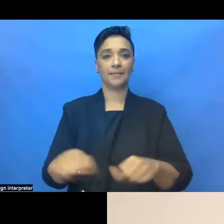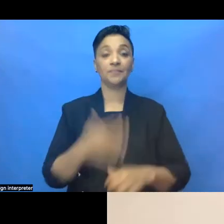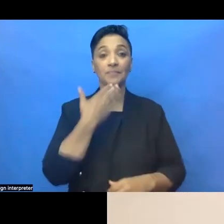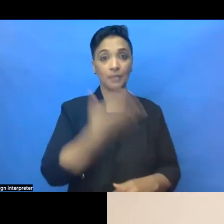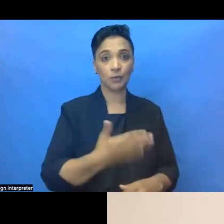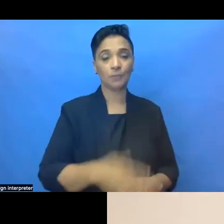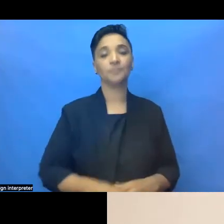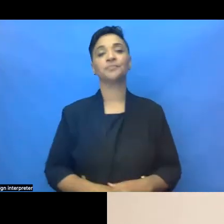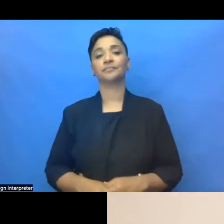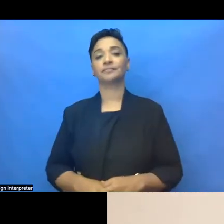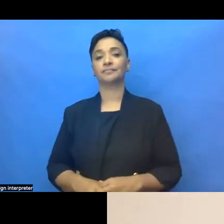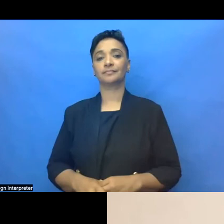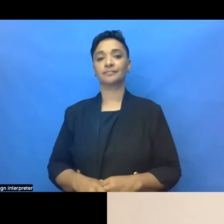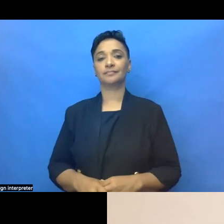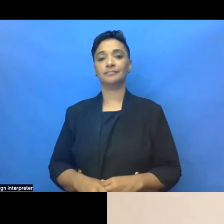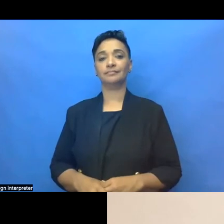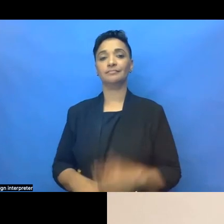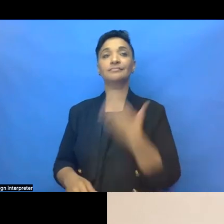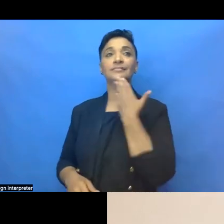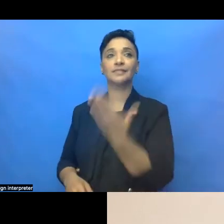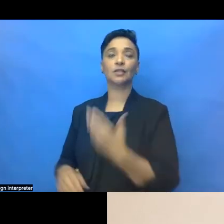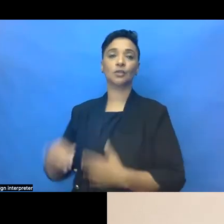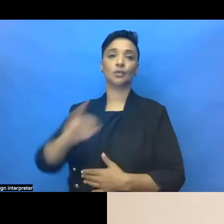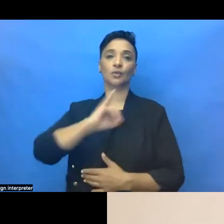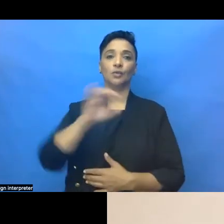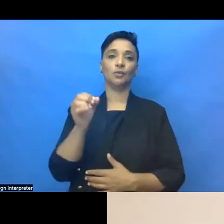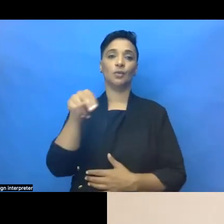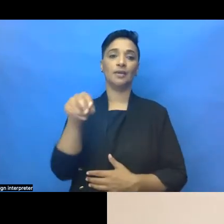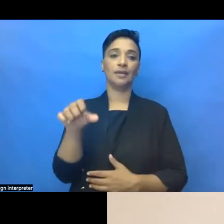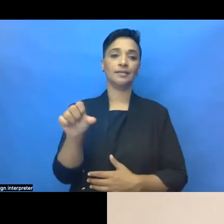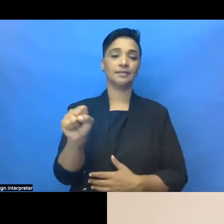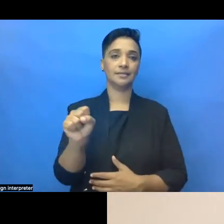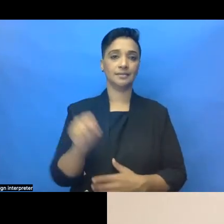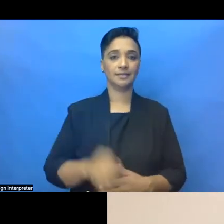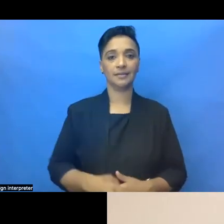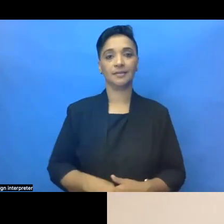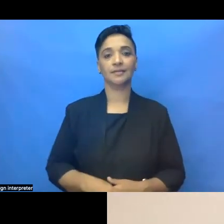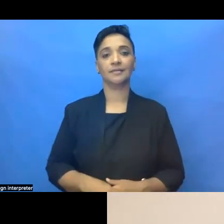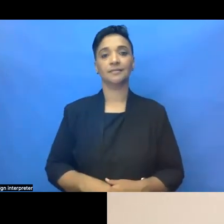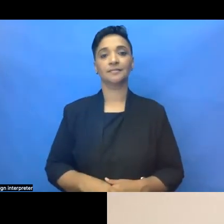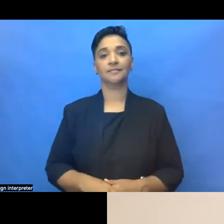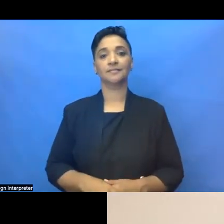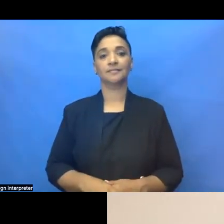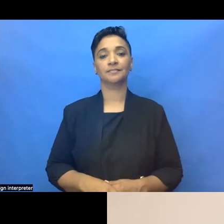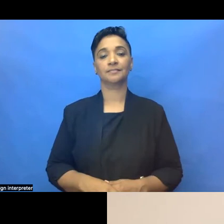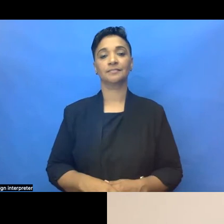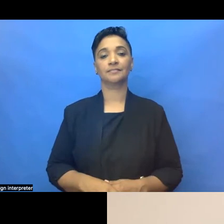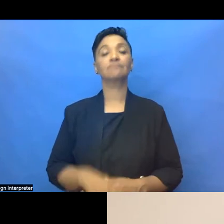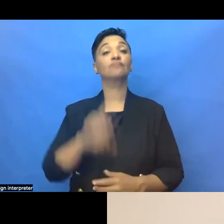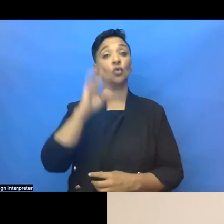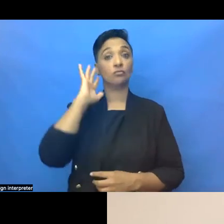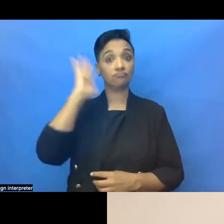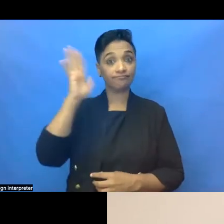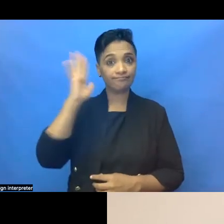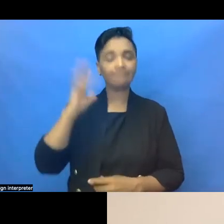Thank you very much, Ines, for your presentation and for your continuous and